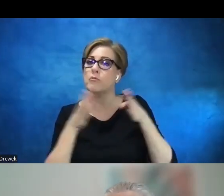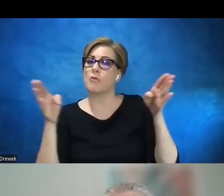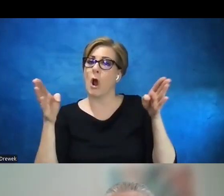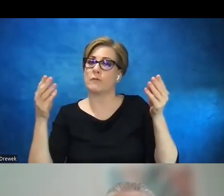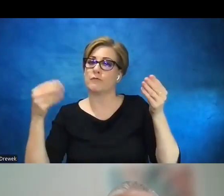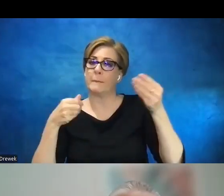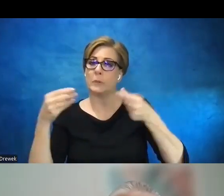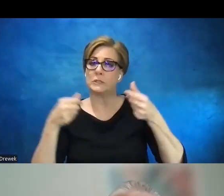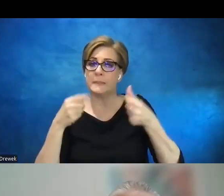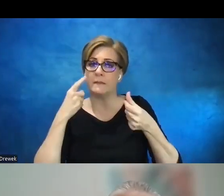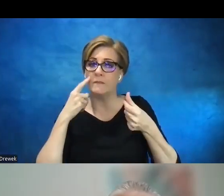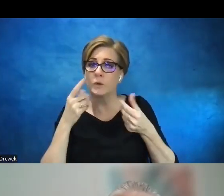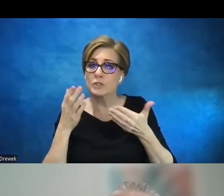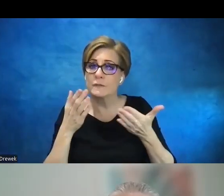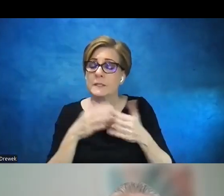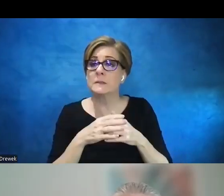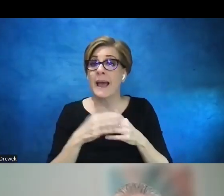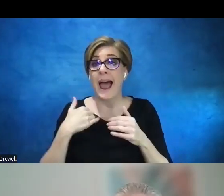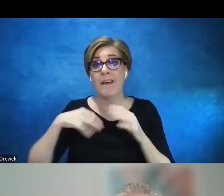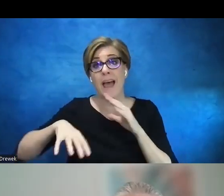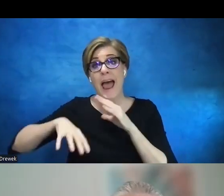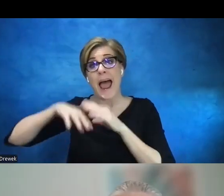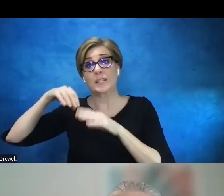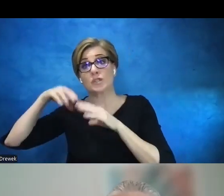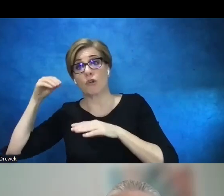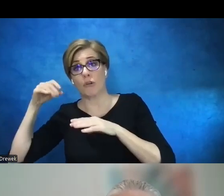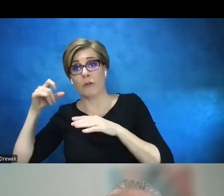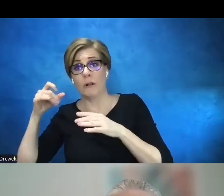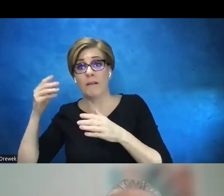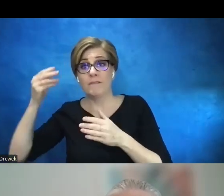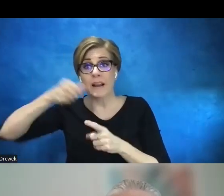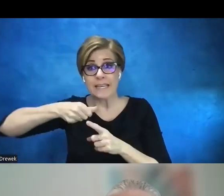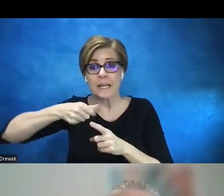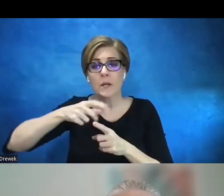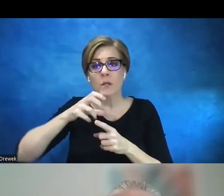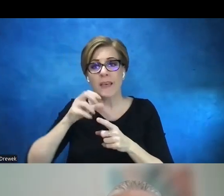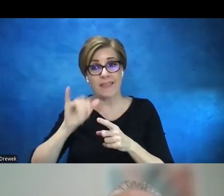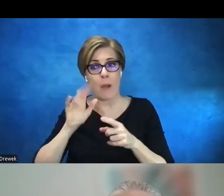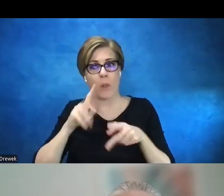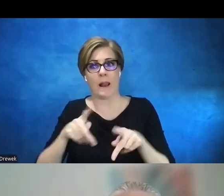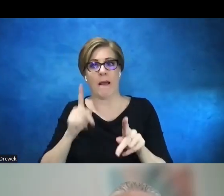services? Is there funding outside of that for innovation to try something new? Next slide.